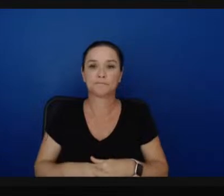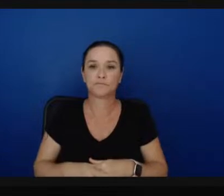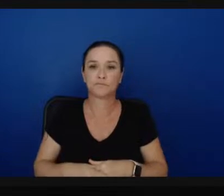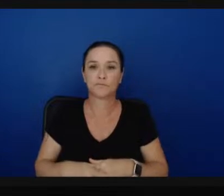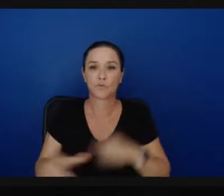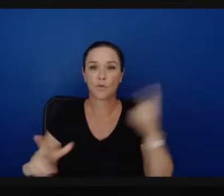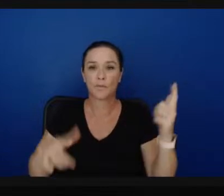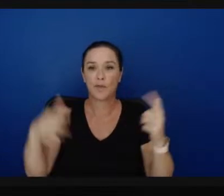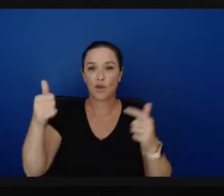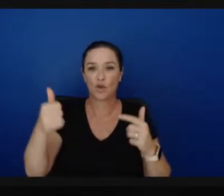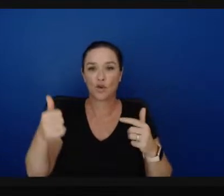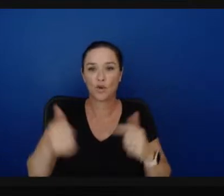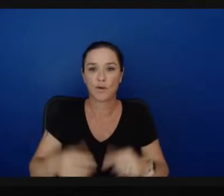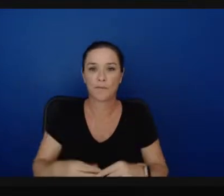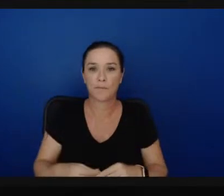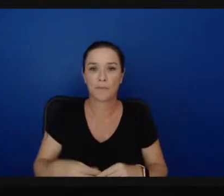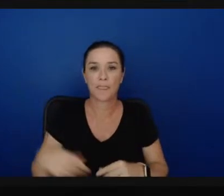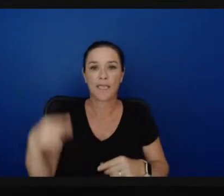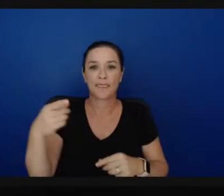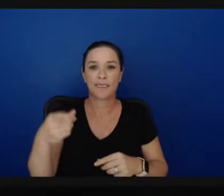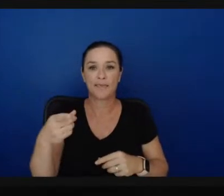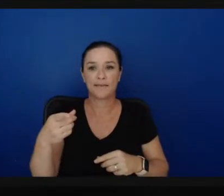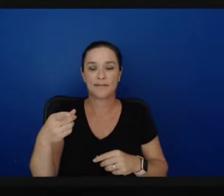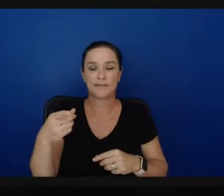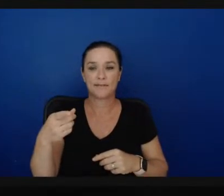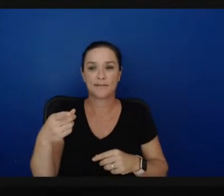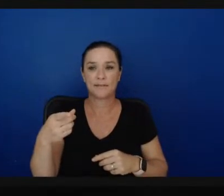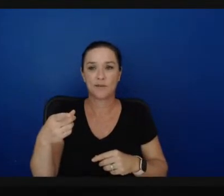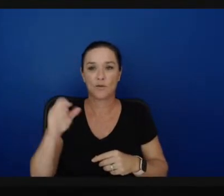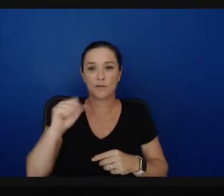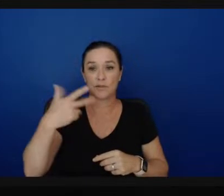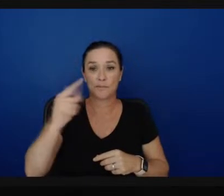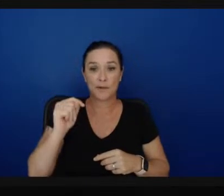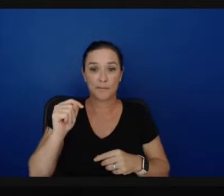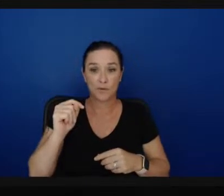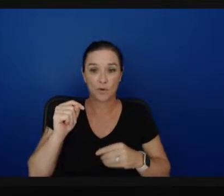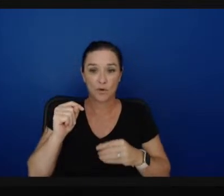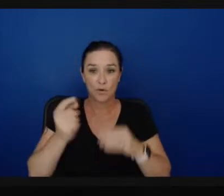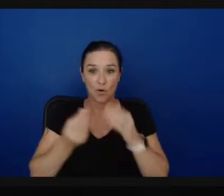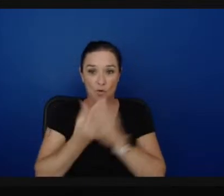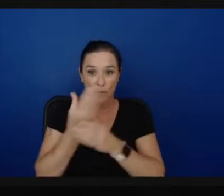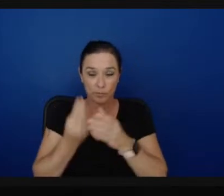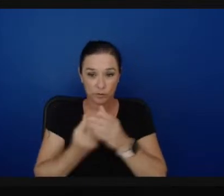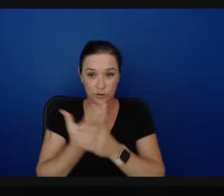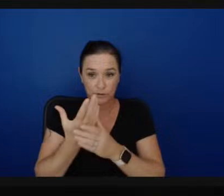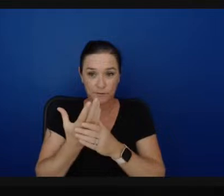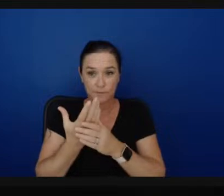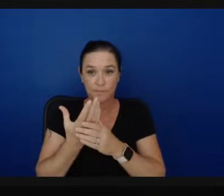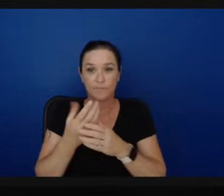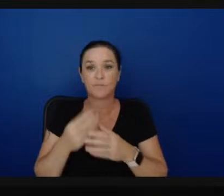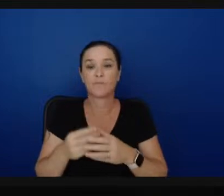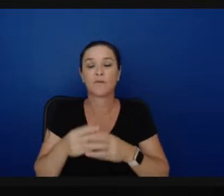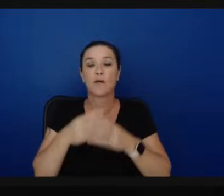here, this was the September eruption. So a lot of